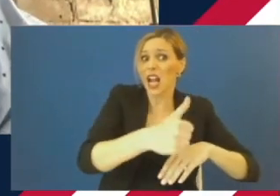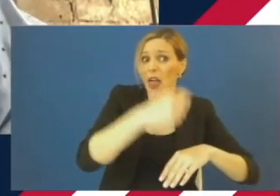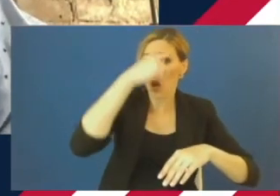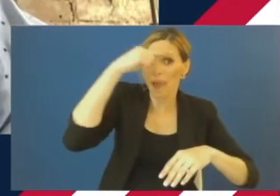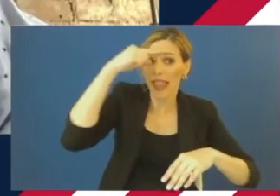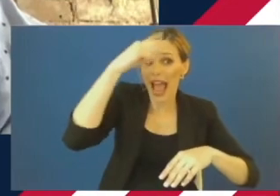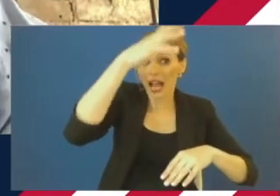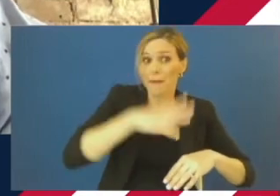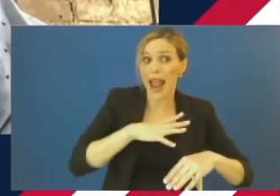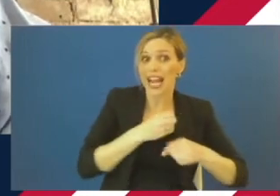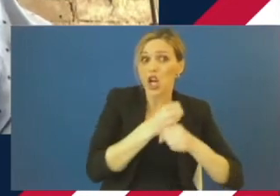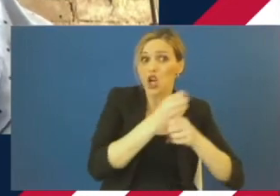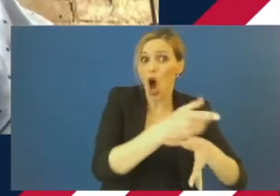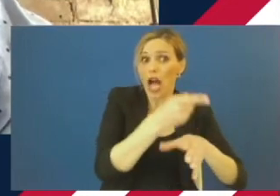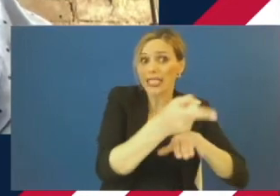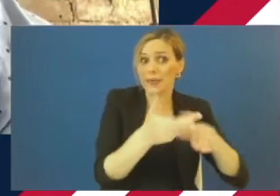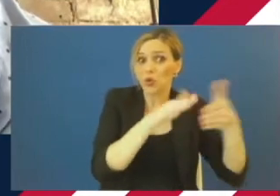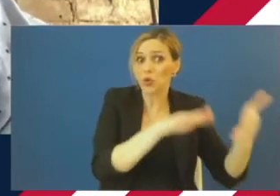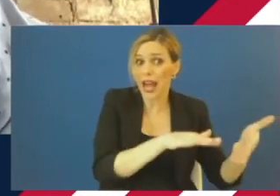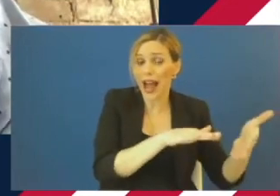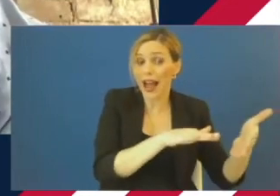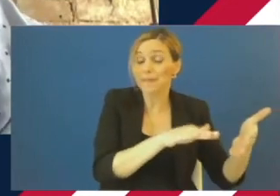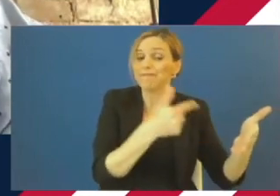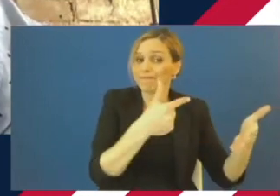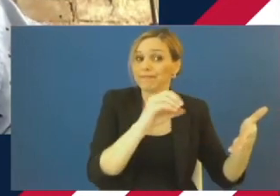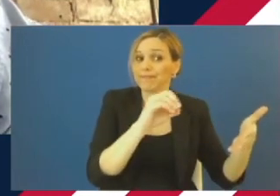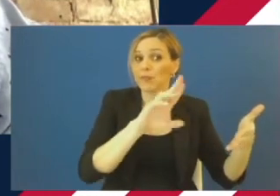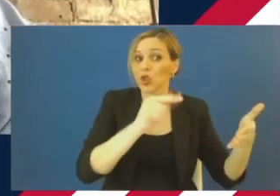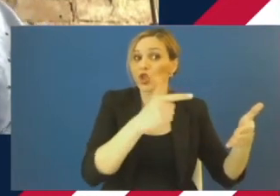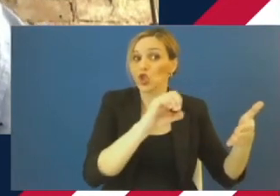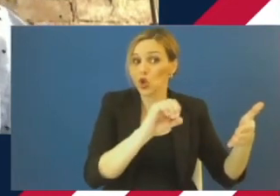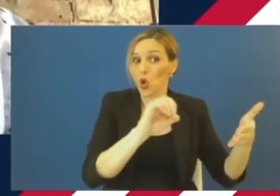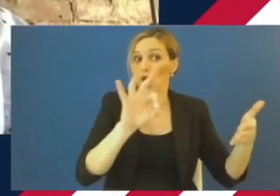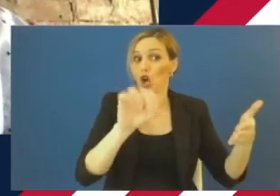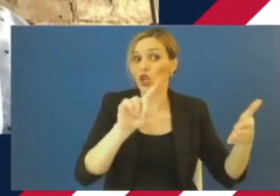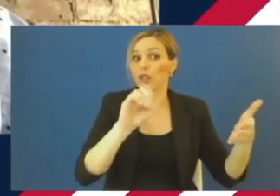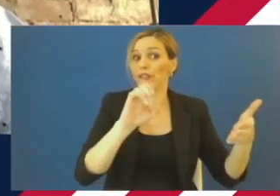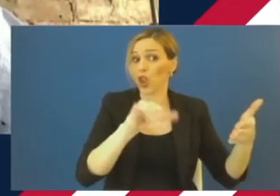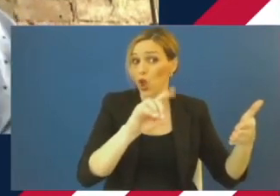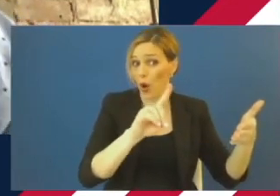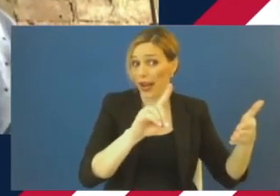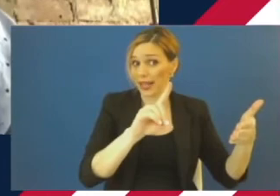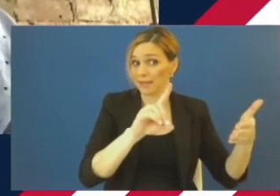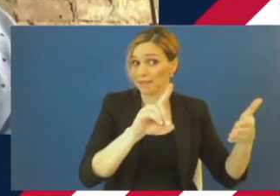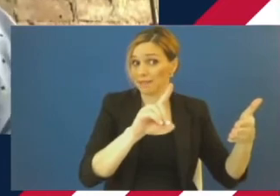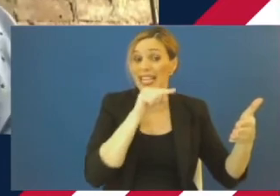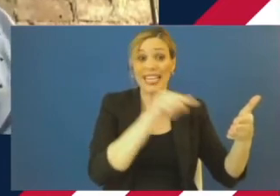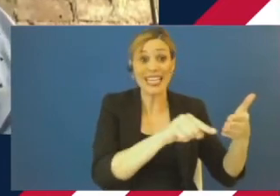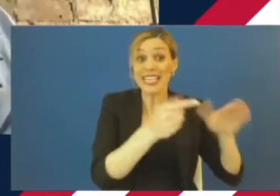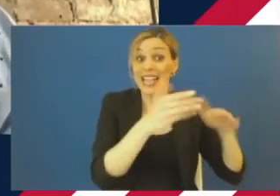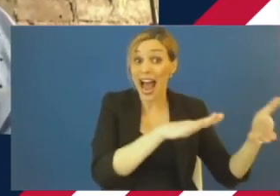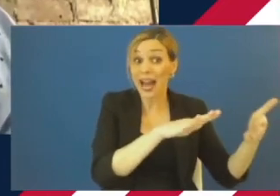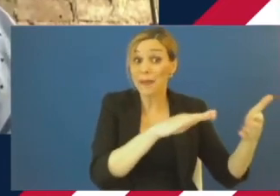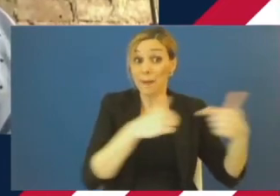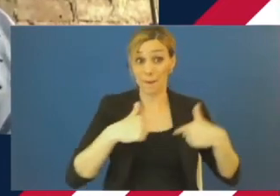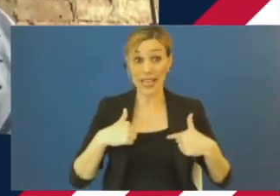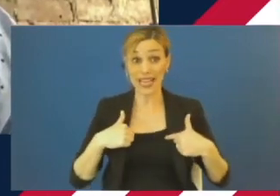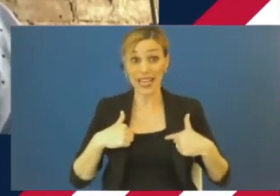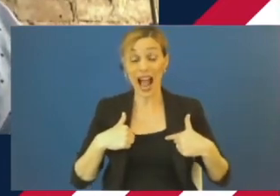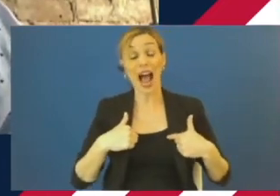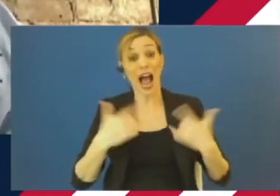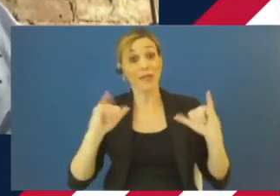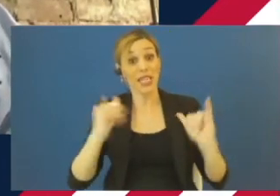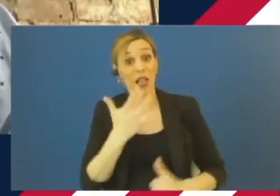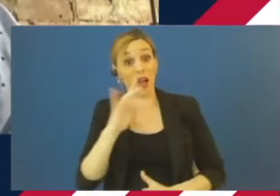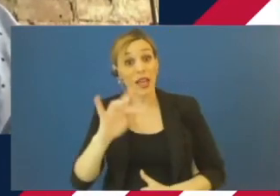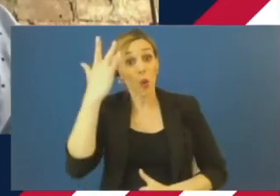today because, unlike George Floyd and so many others before him, I'm lucky enough to still be here to talk about it. And